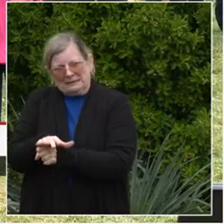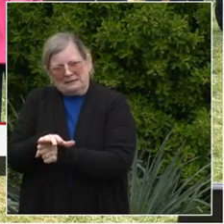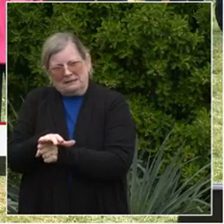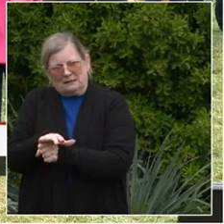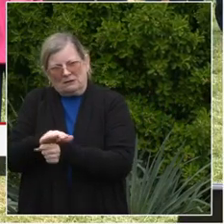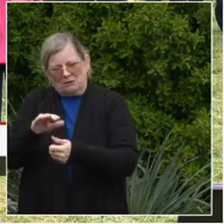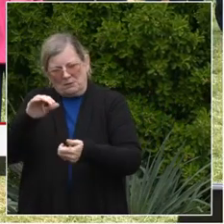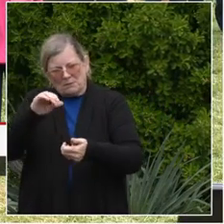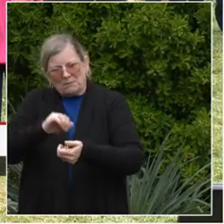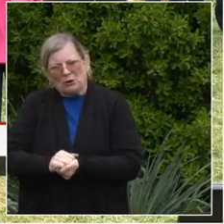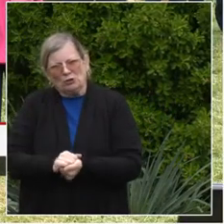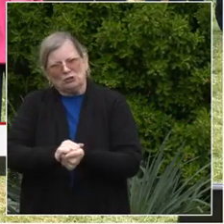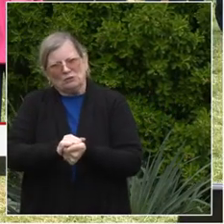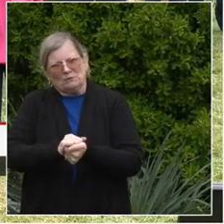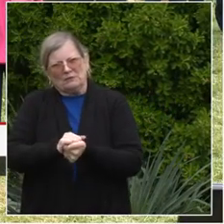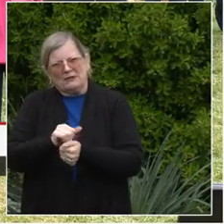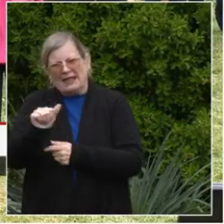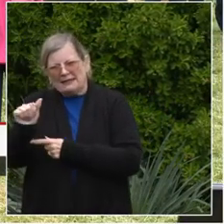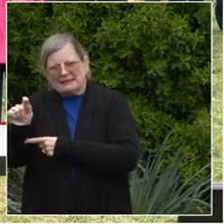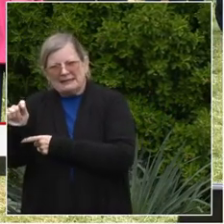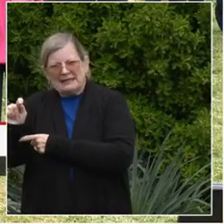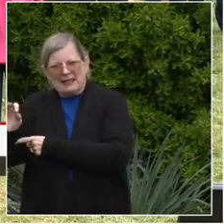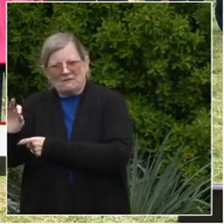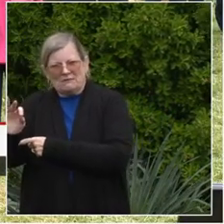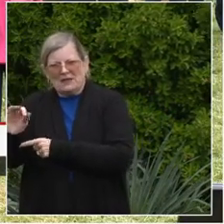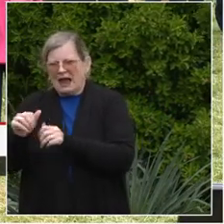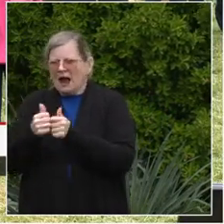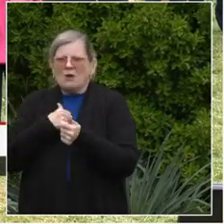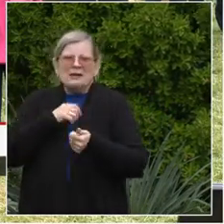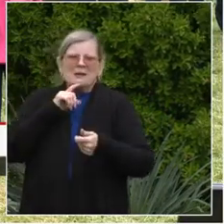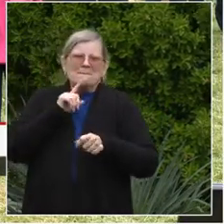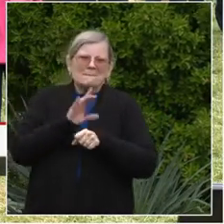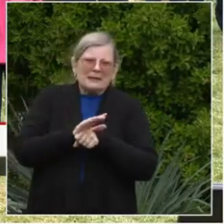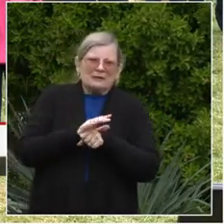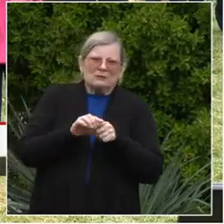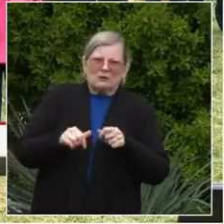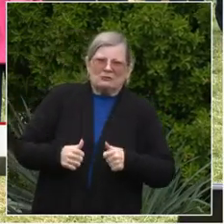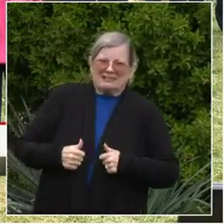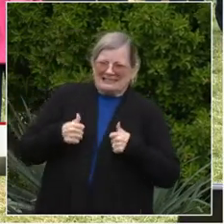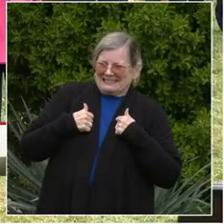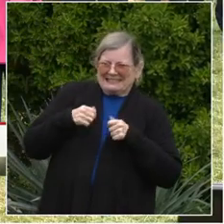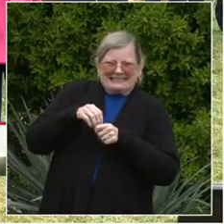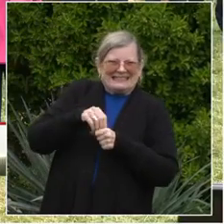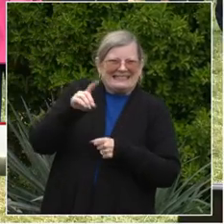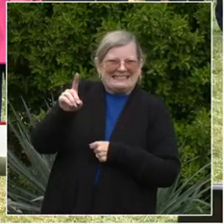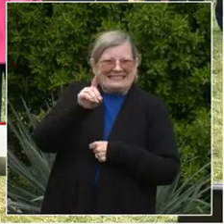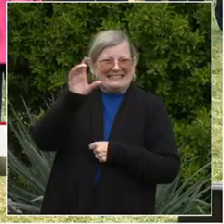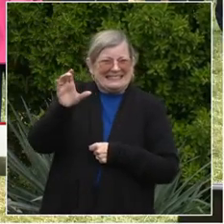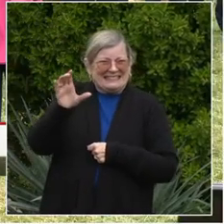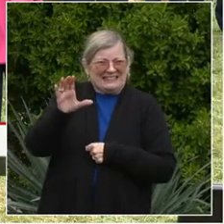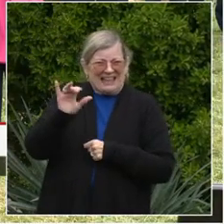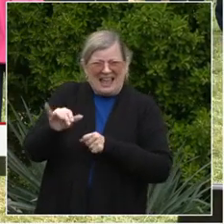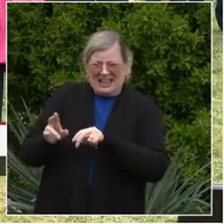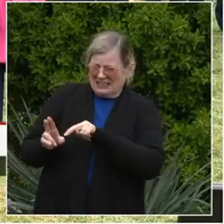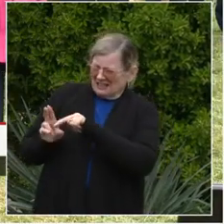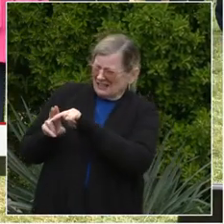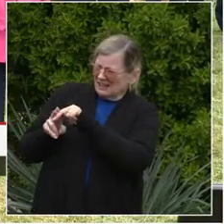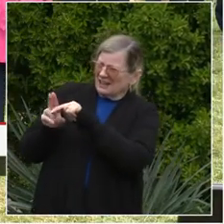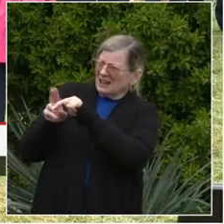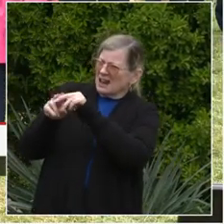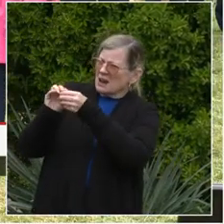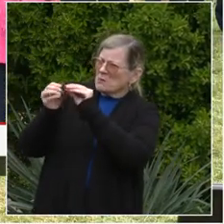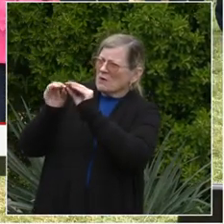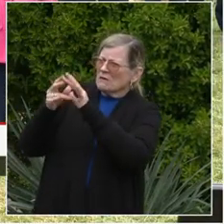committed they are to the residents of the District of Columbia. And with the uptick in crime, are there still staffing shortages? What's the update on recruiting